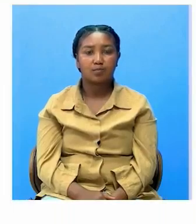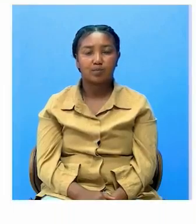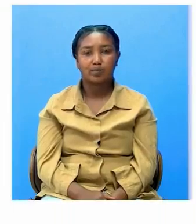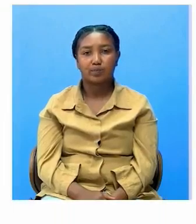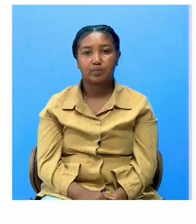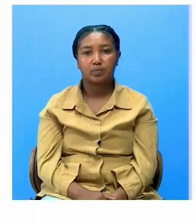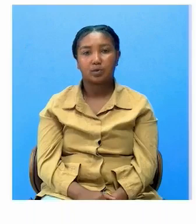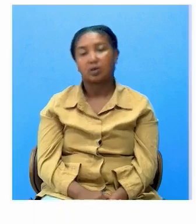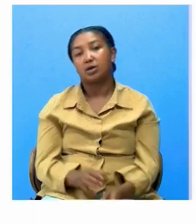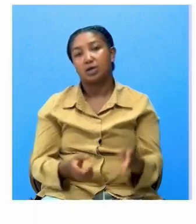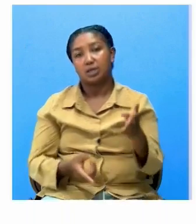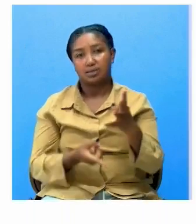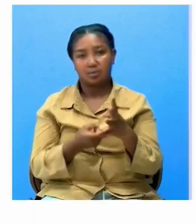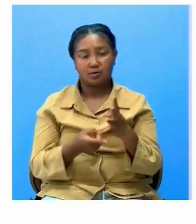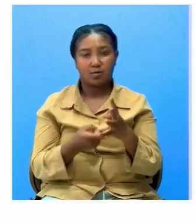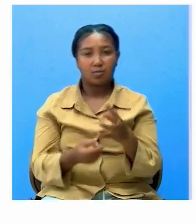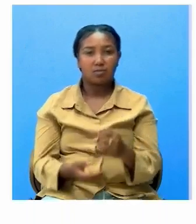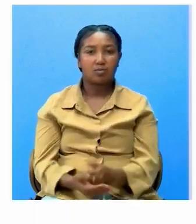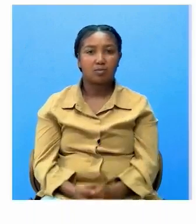Number 4,